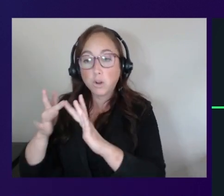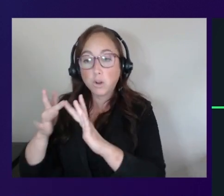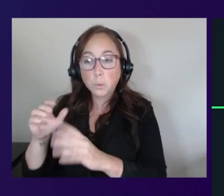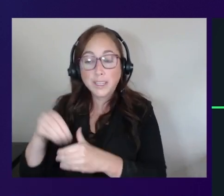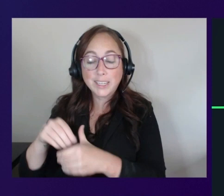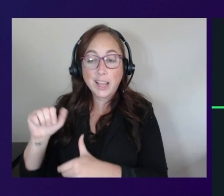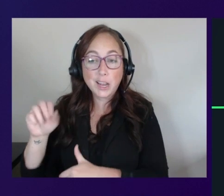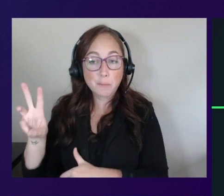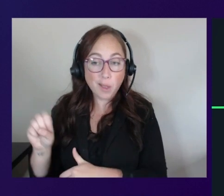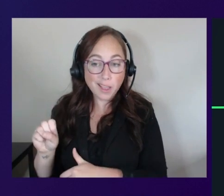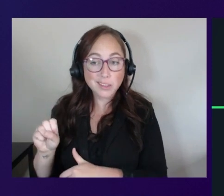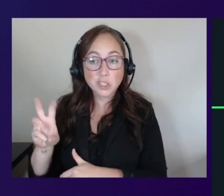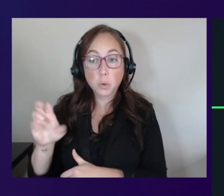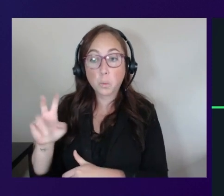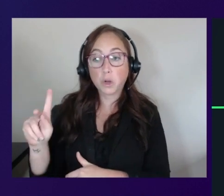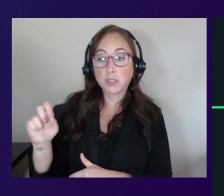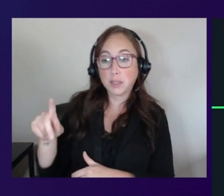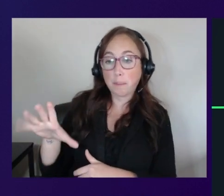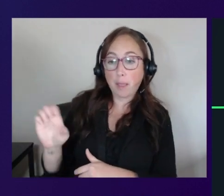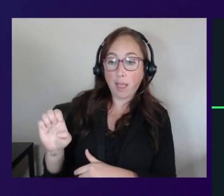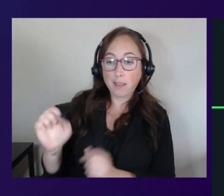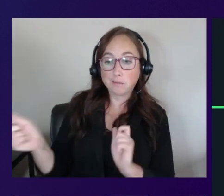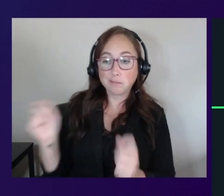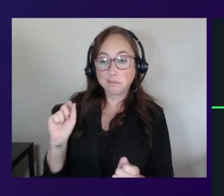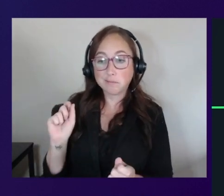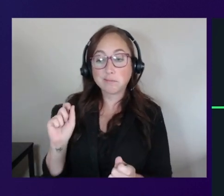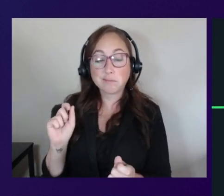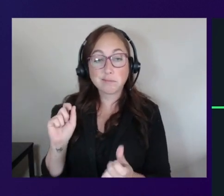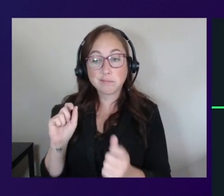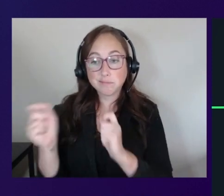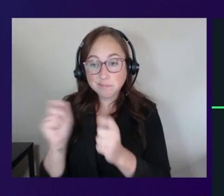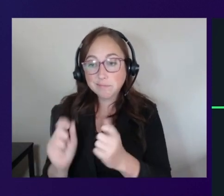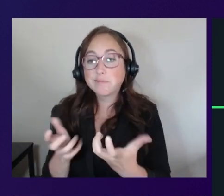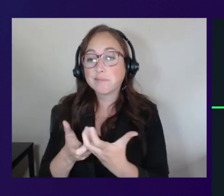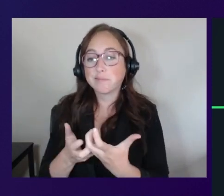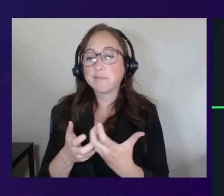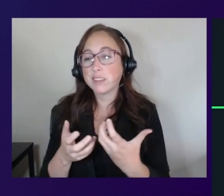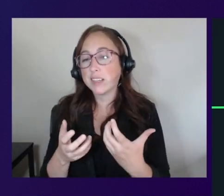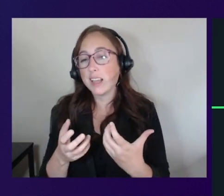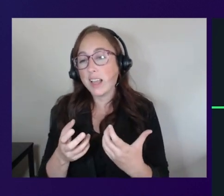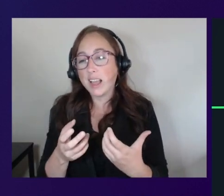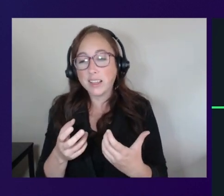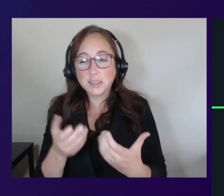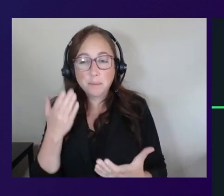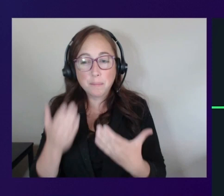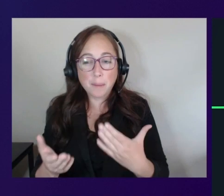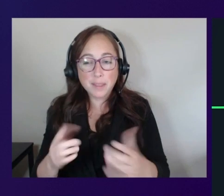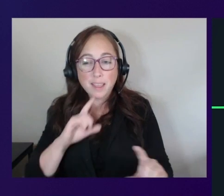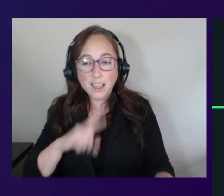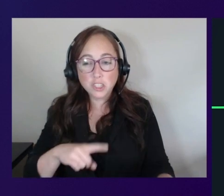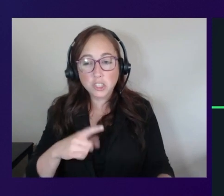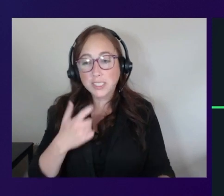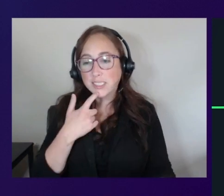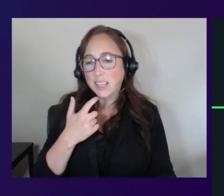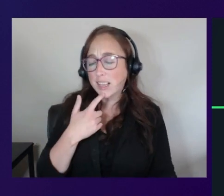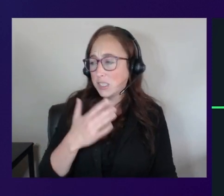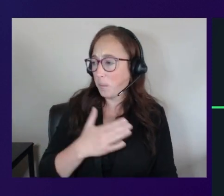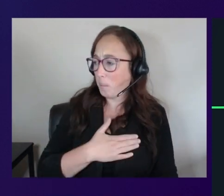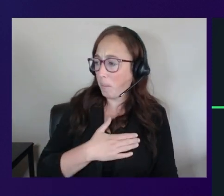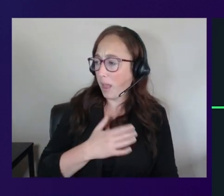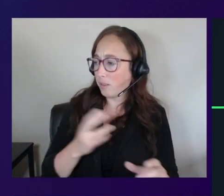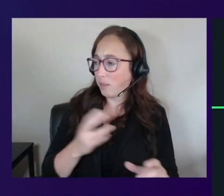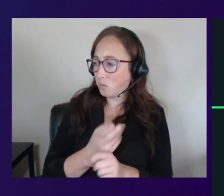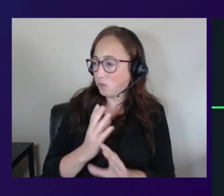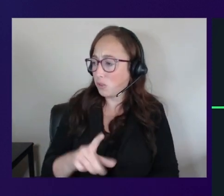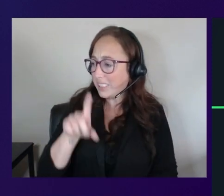Workspaces Web is tailor-made to answer that question, do my users actually even need a desktop to be able able to get their work done. Is a browser really all I need to get